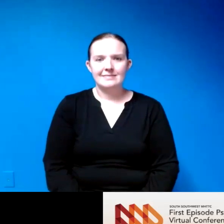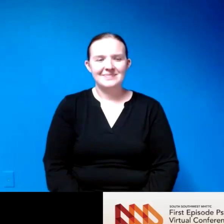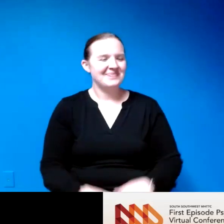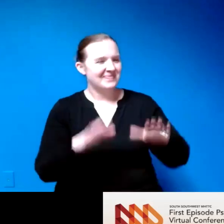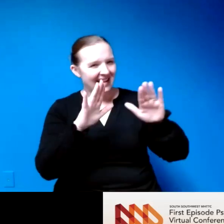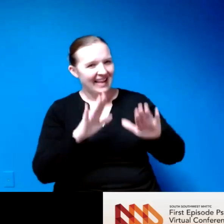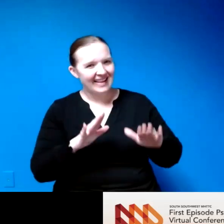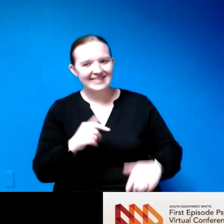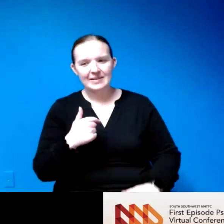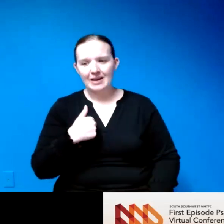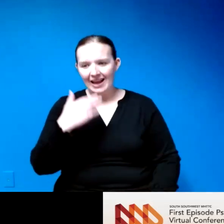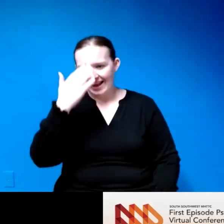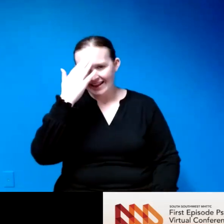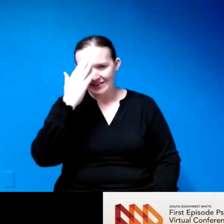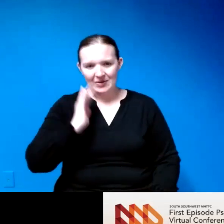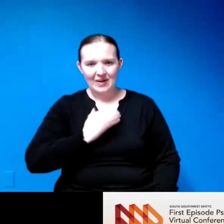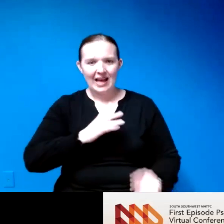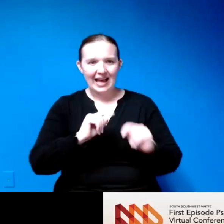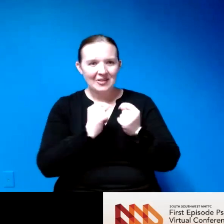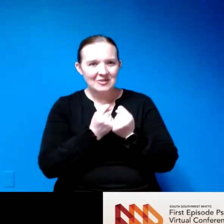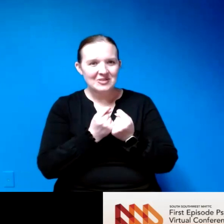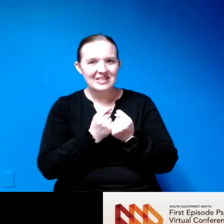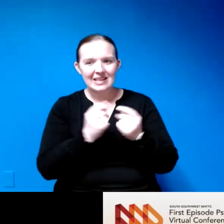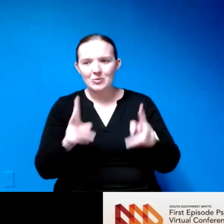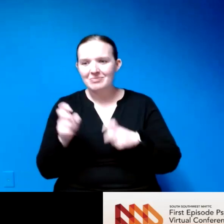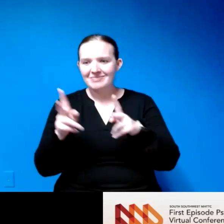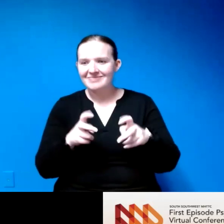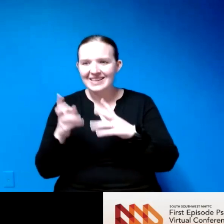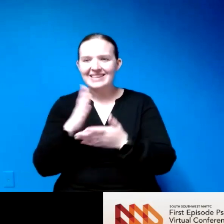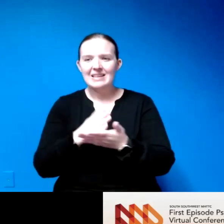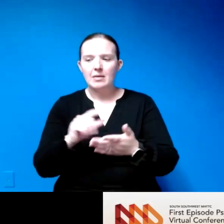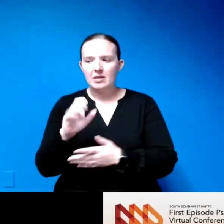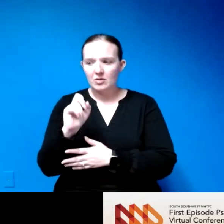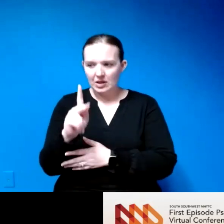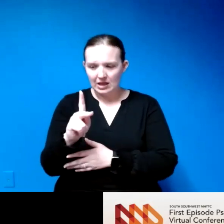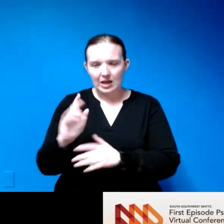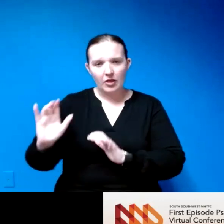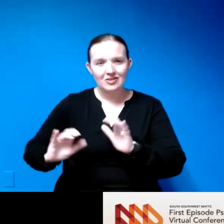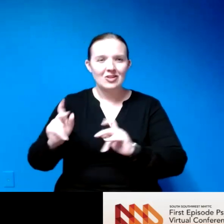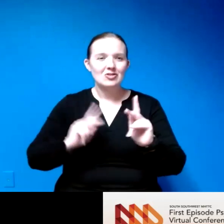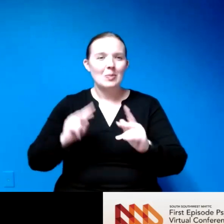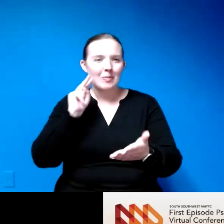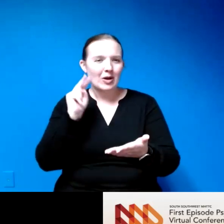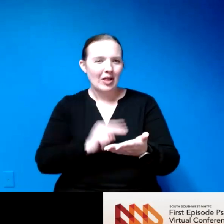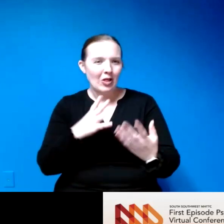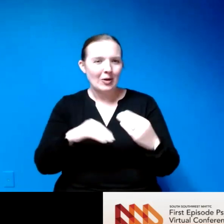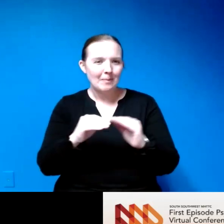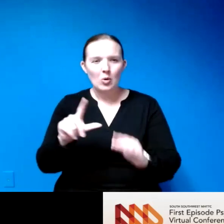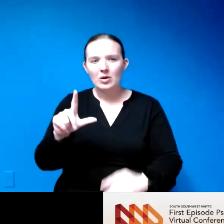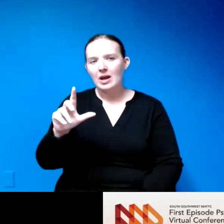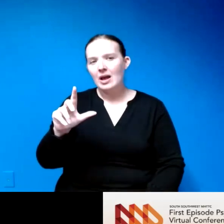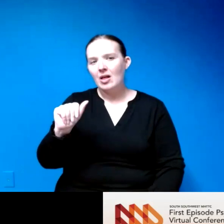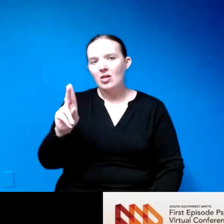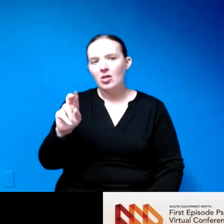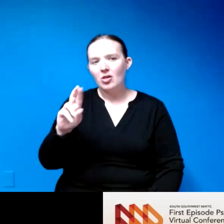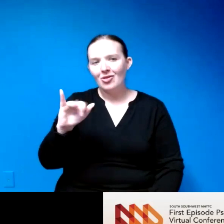Awesome. And I know our team was putting some of those links into the chat so people can look a little further into Lori's story. That's